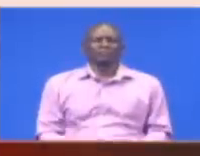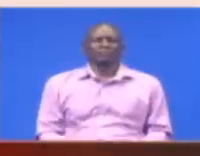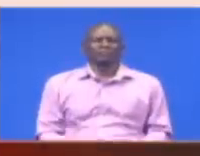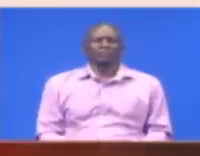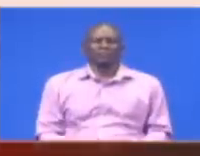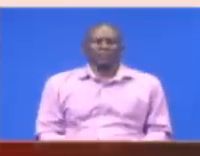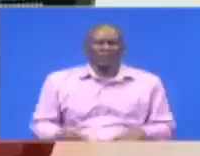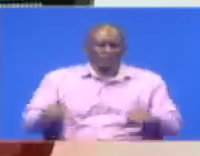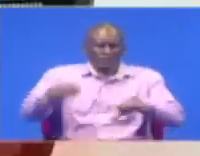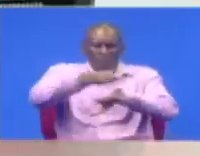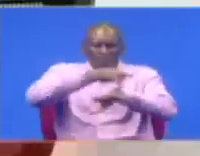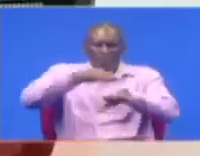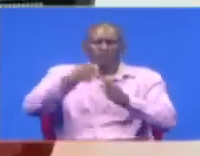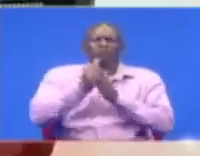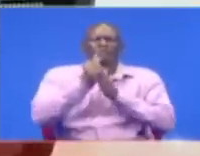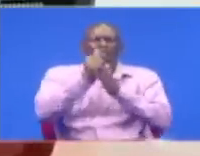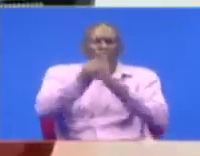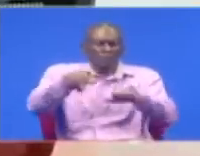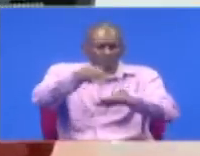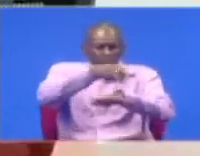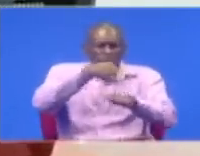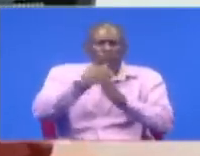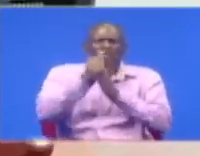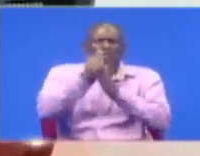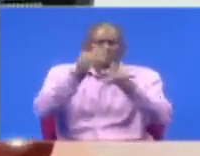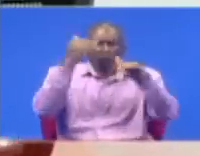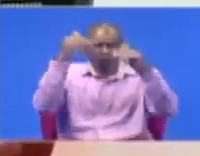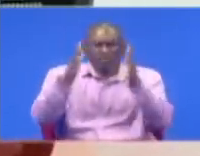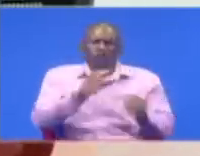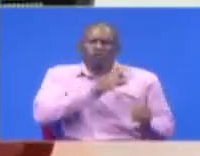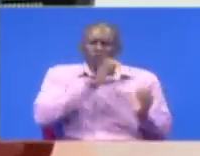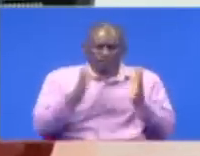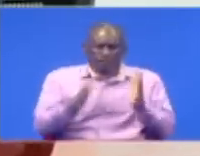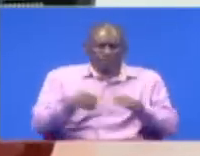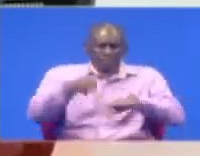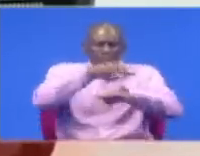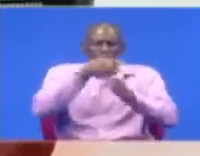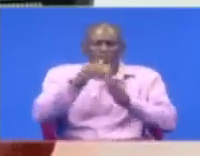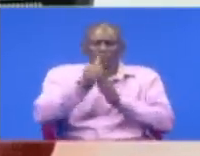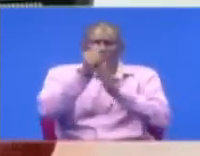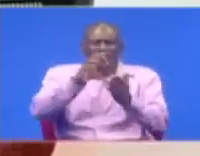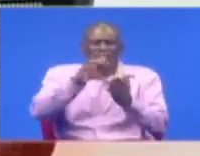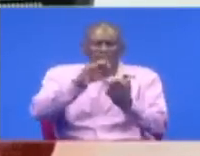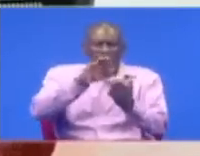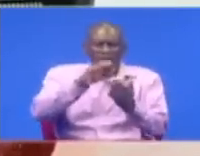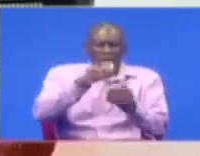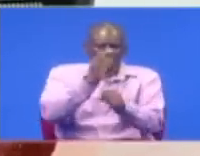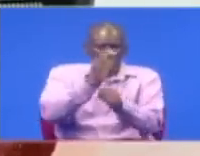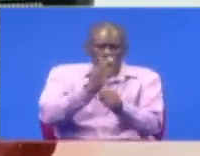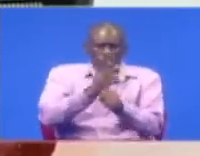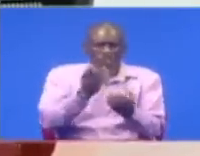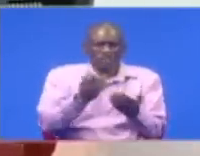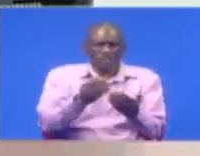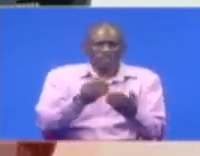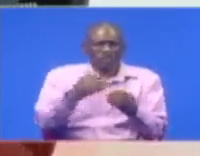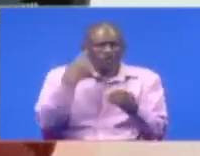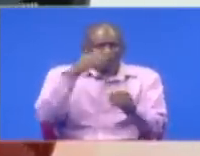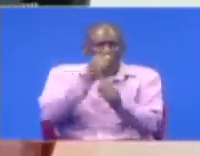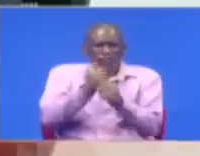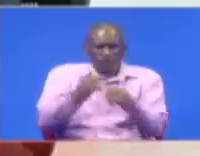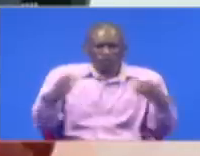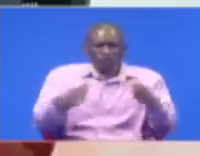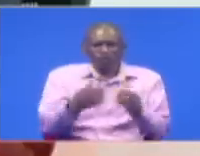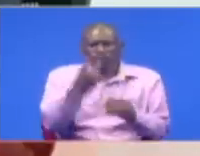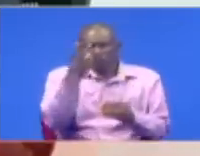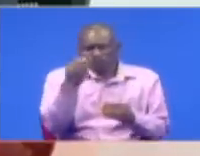The principles in leadership, Prof, commissioners, apply for a workforce of